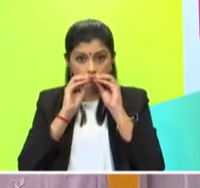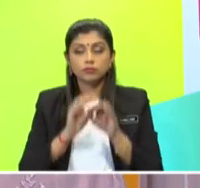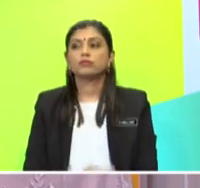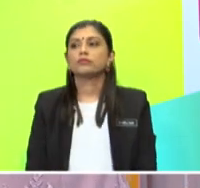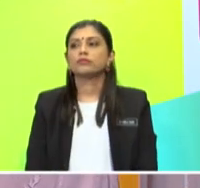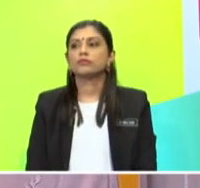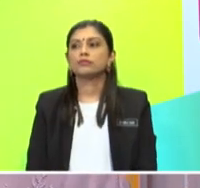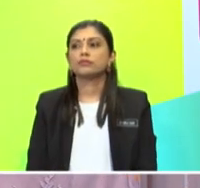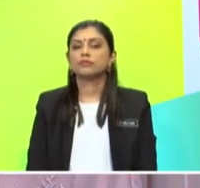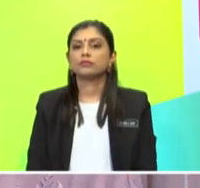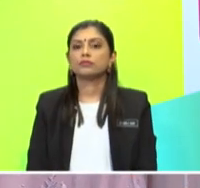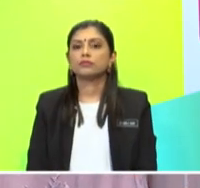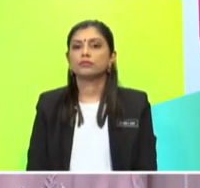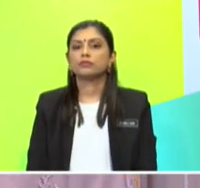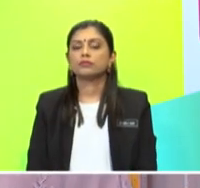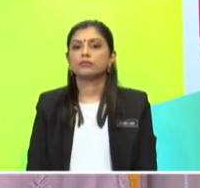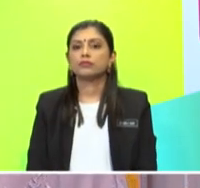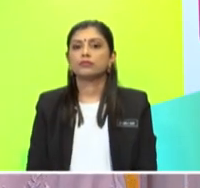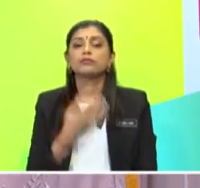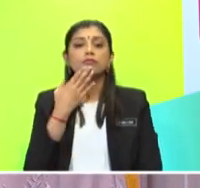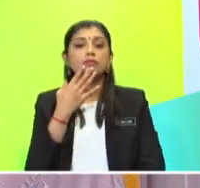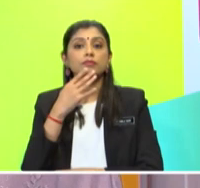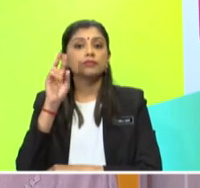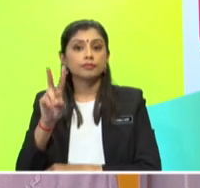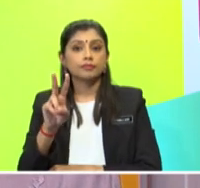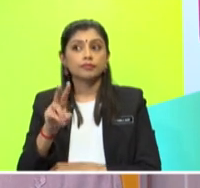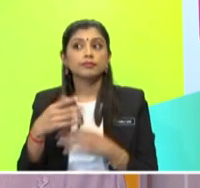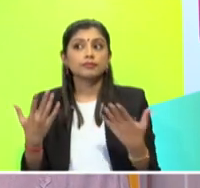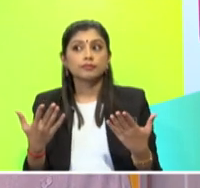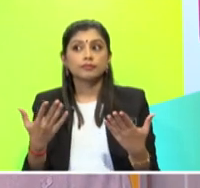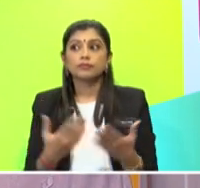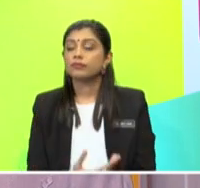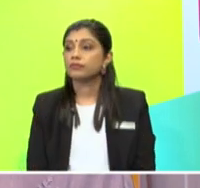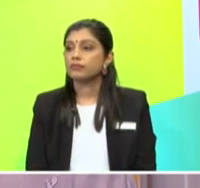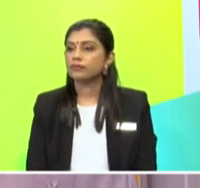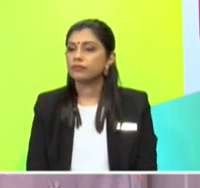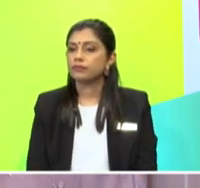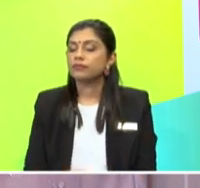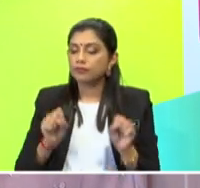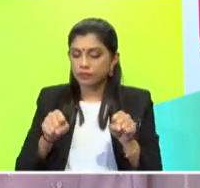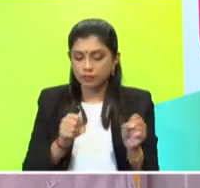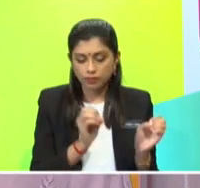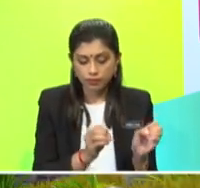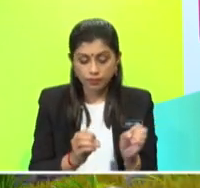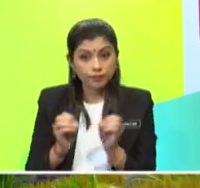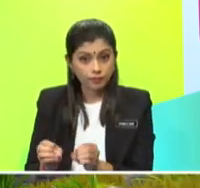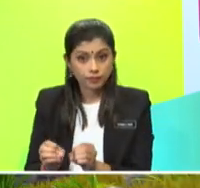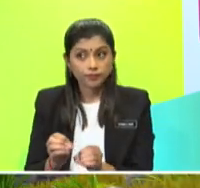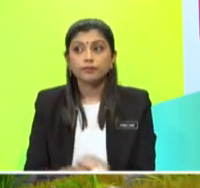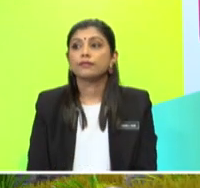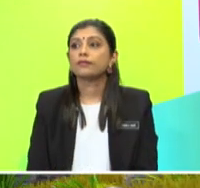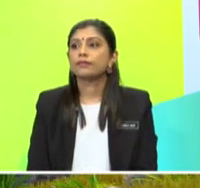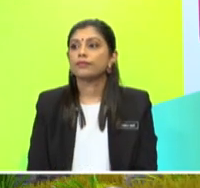will, would, may, might, should, yeah, and etc. So the answer for this question, can organize river care